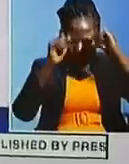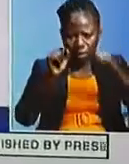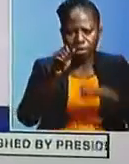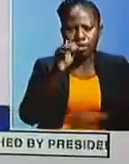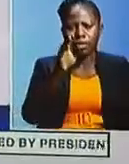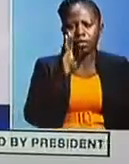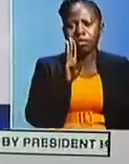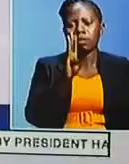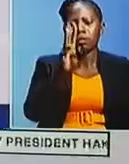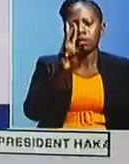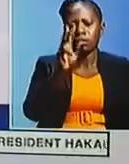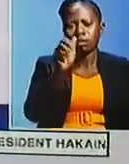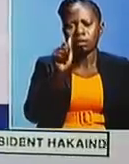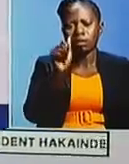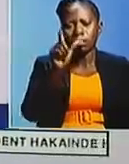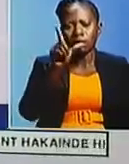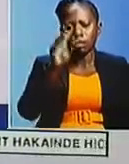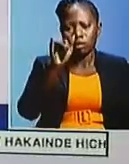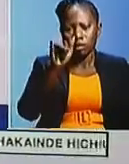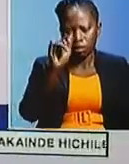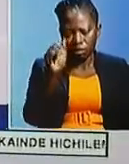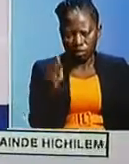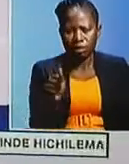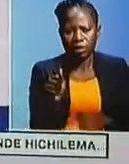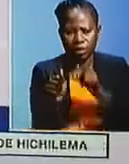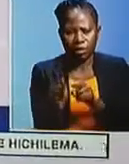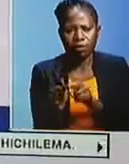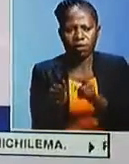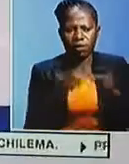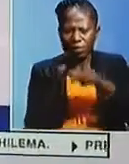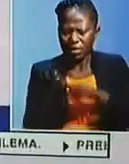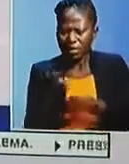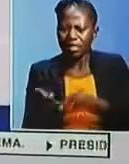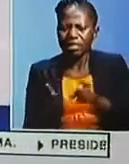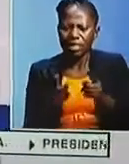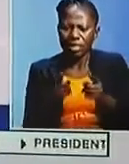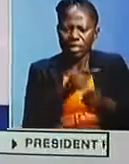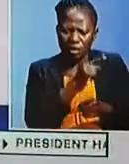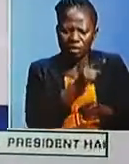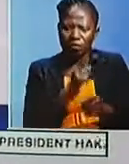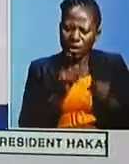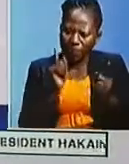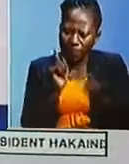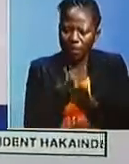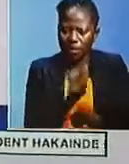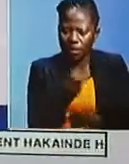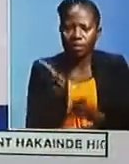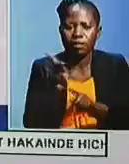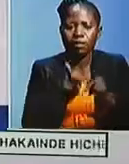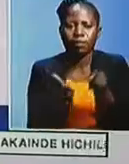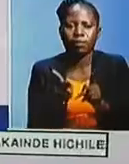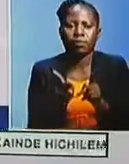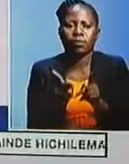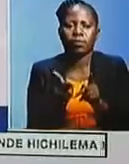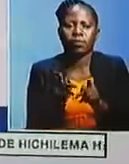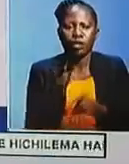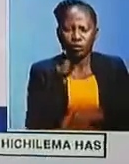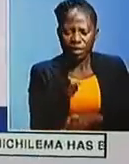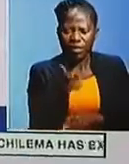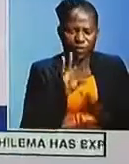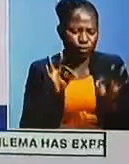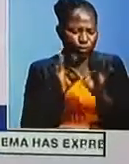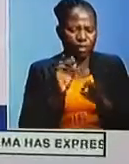supervises his approach to the operations of the public and the State House is one thing that we will have to think